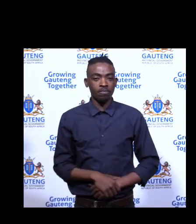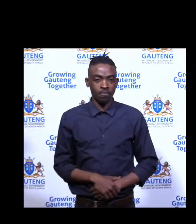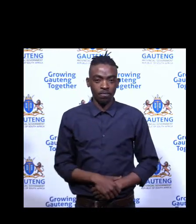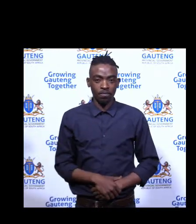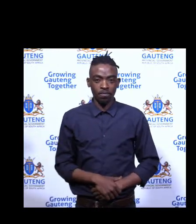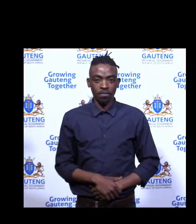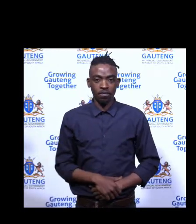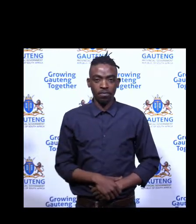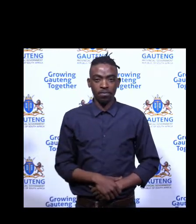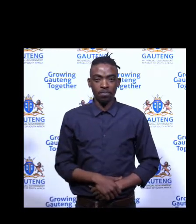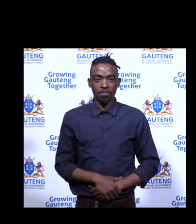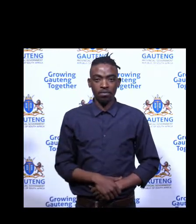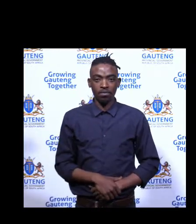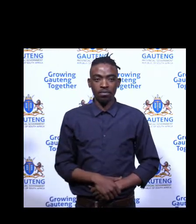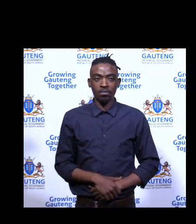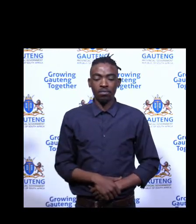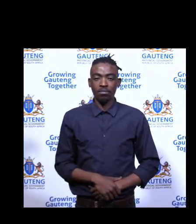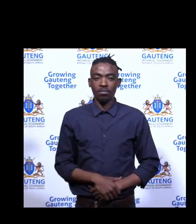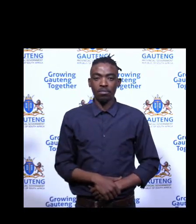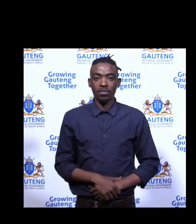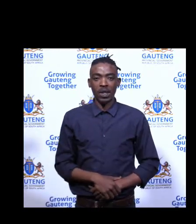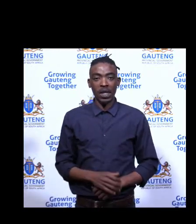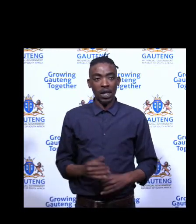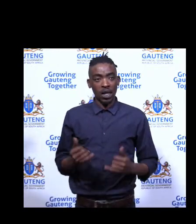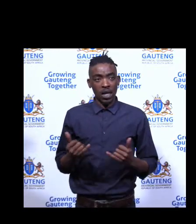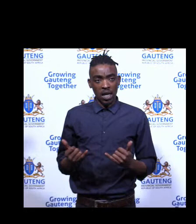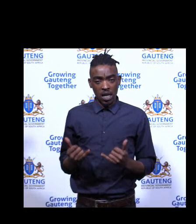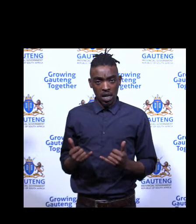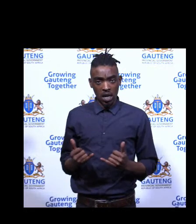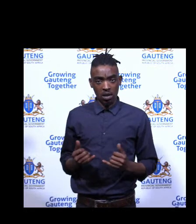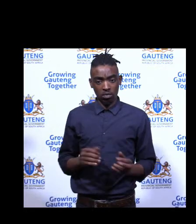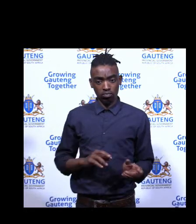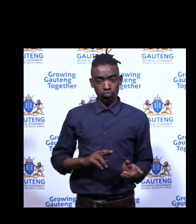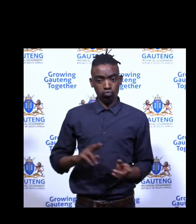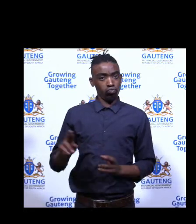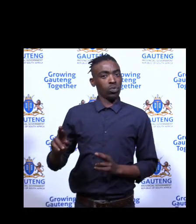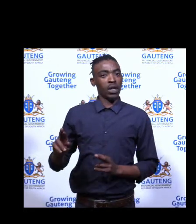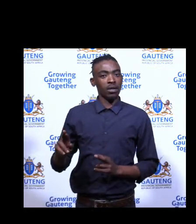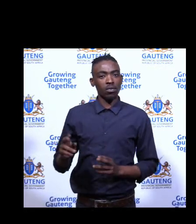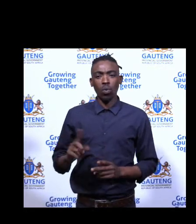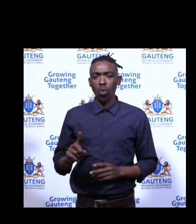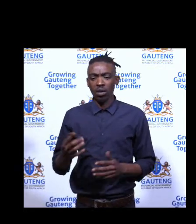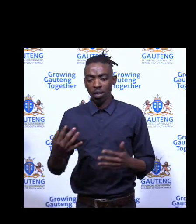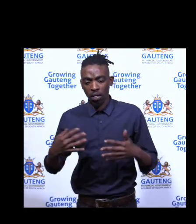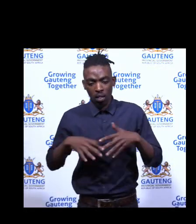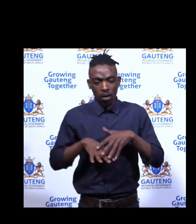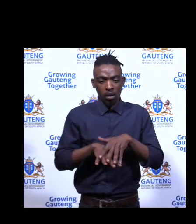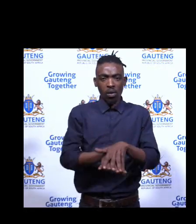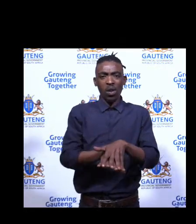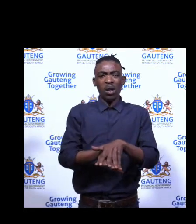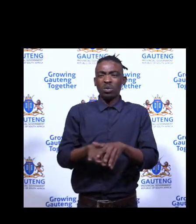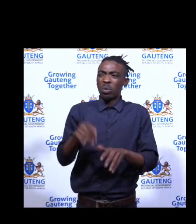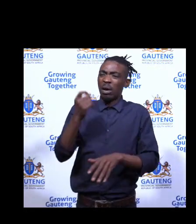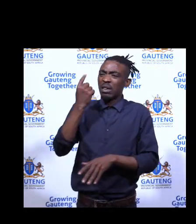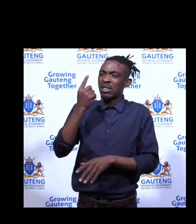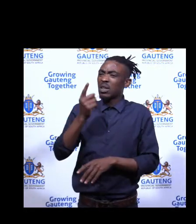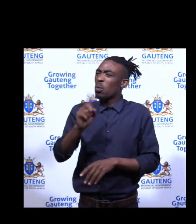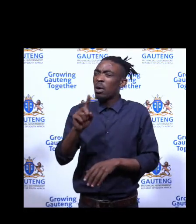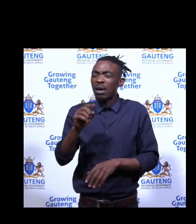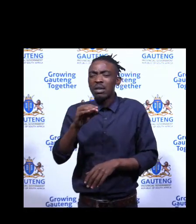With that in mind, we are now ready to recalibrate them all. Now we are ready to understand where the pandemic is going. That's what we